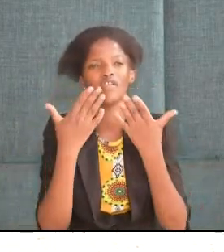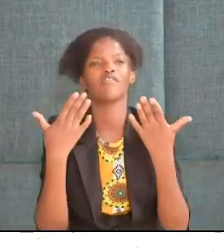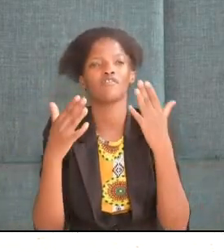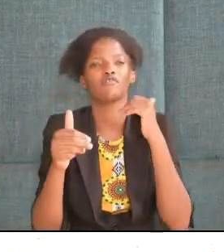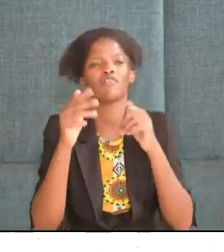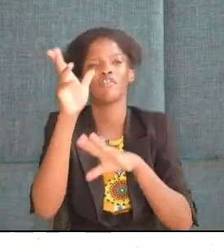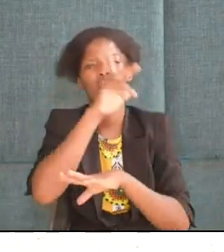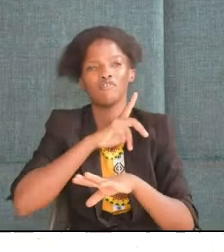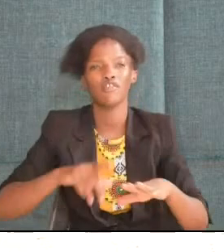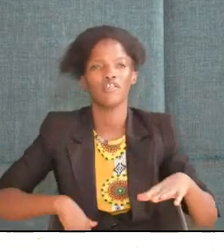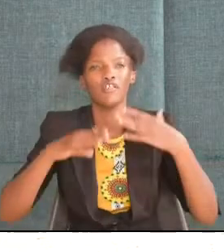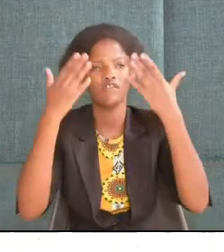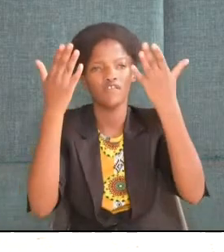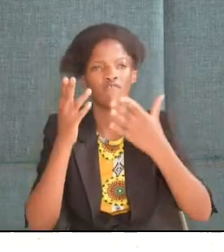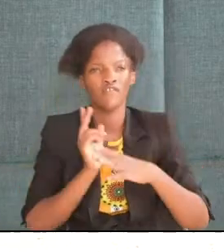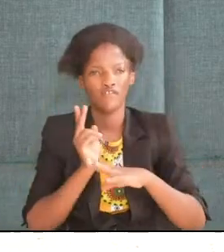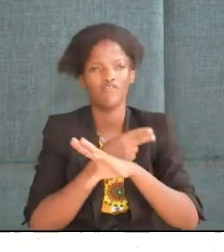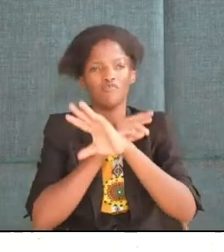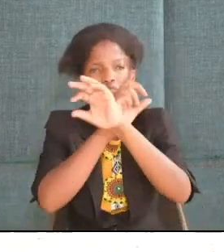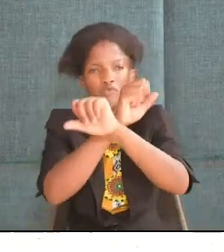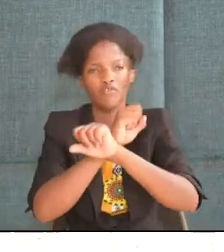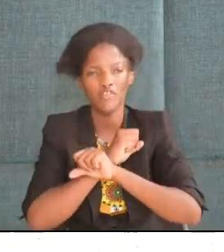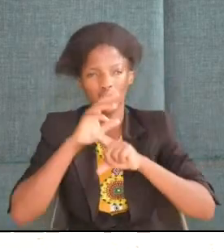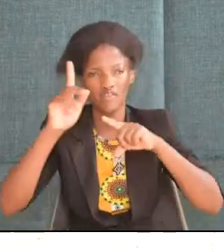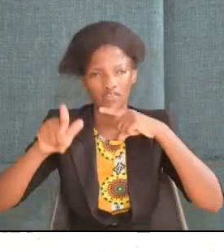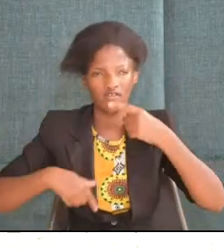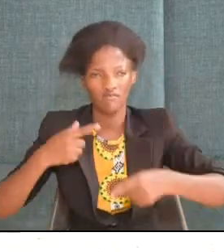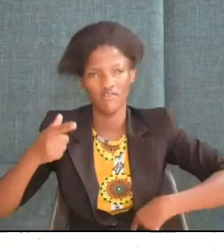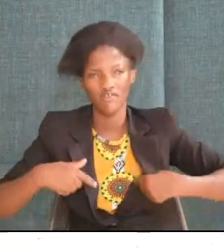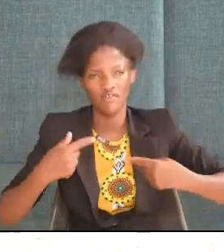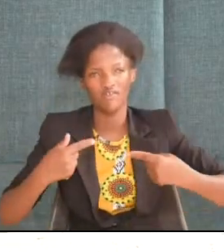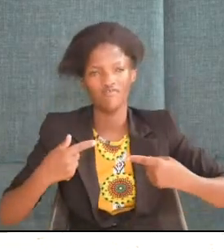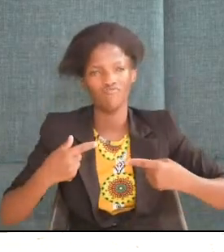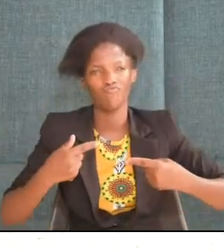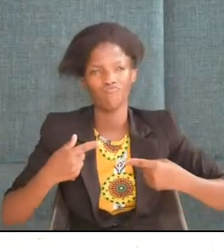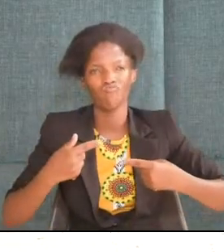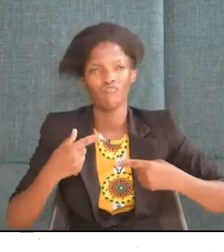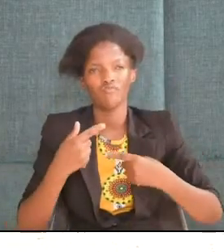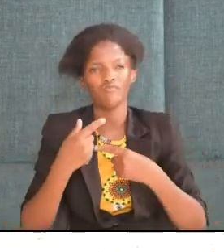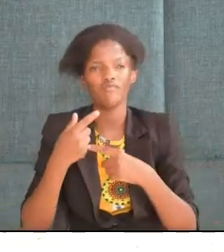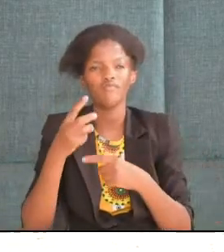gives us to protect ourselves. A meta what?